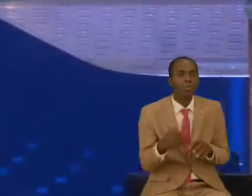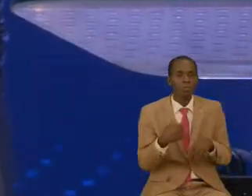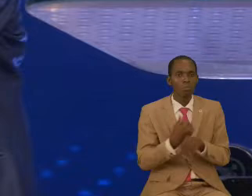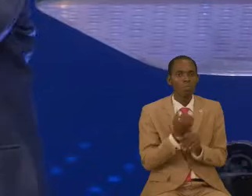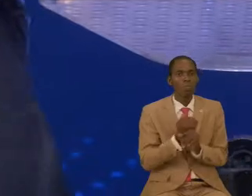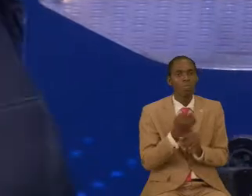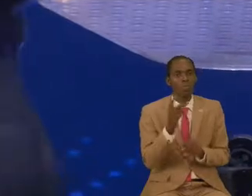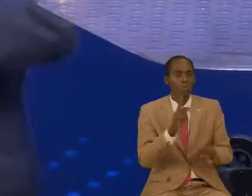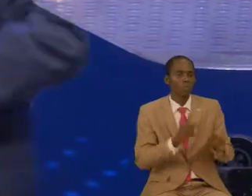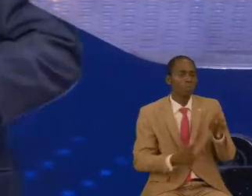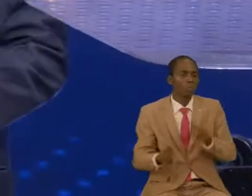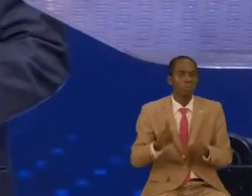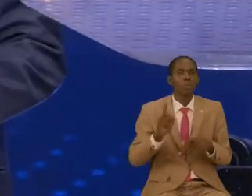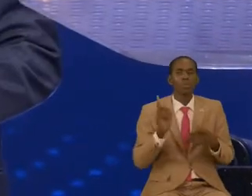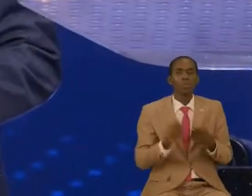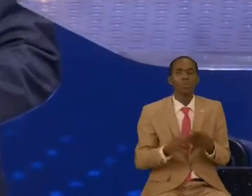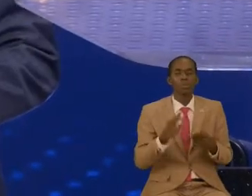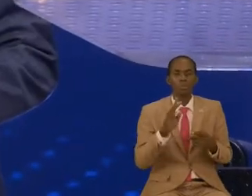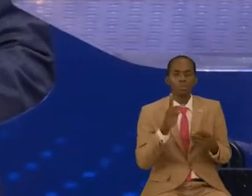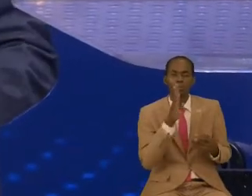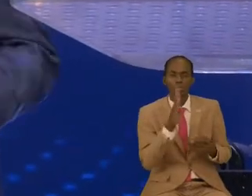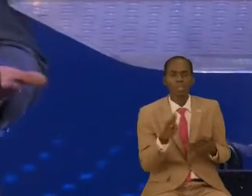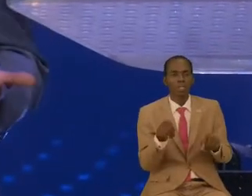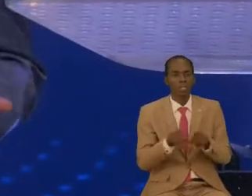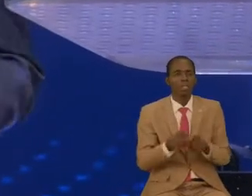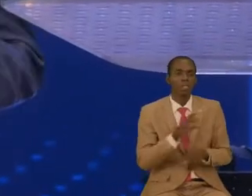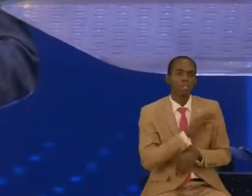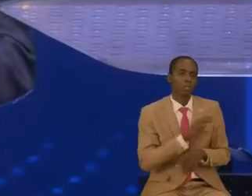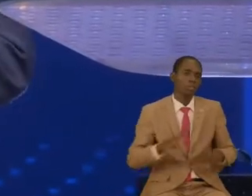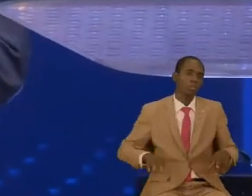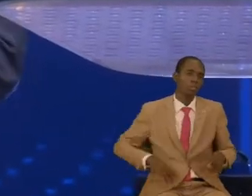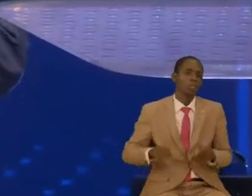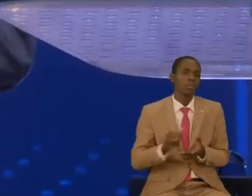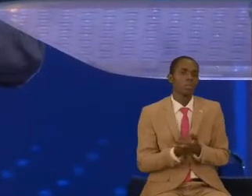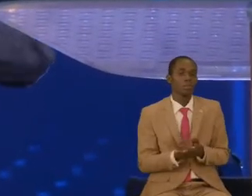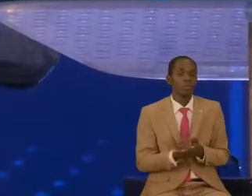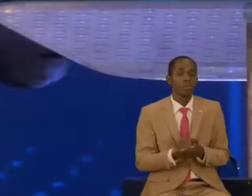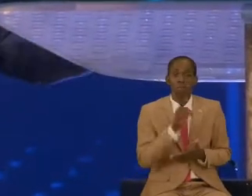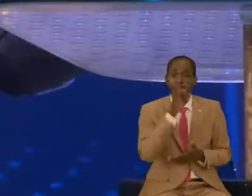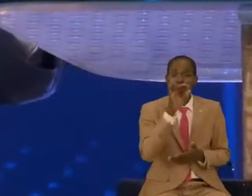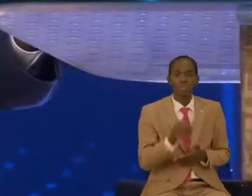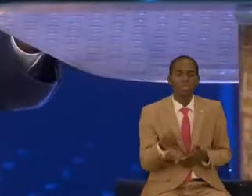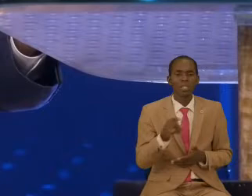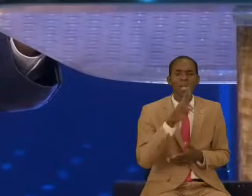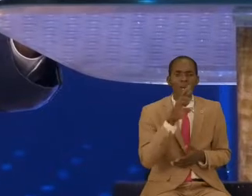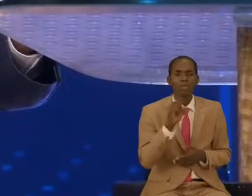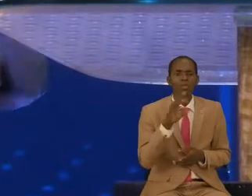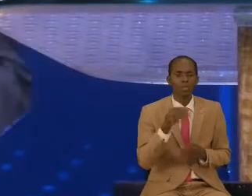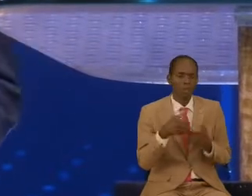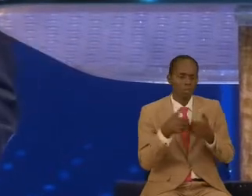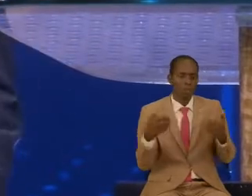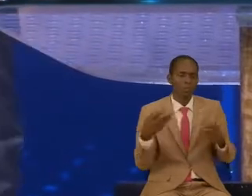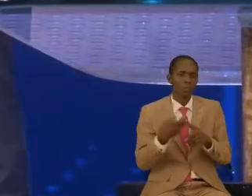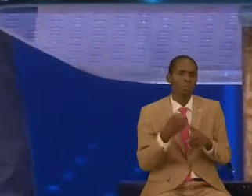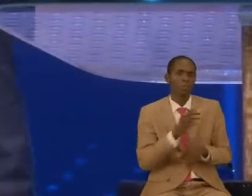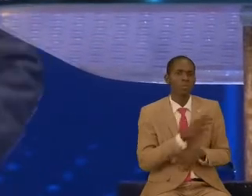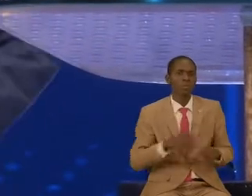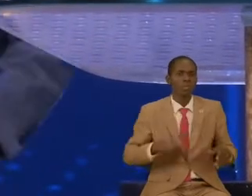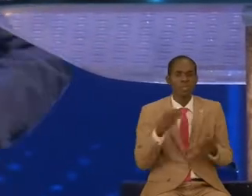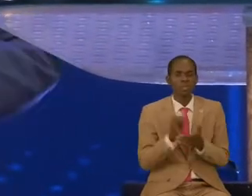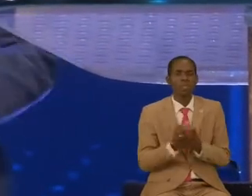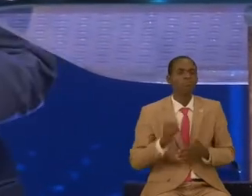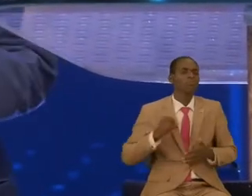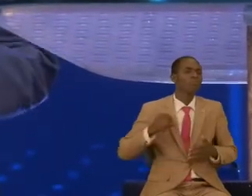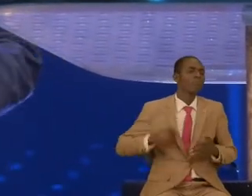those Jews to the life of Christ. In fact, they were so separated from Christ, they said, crucify